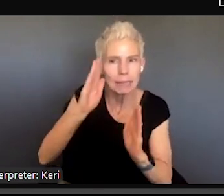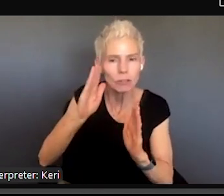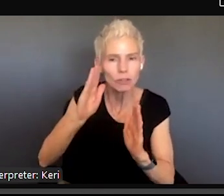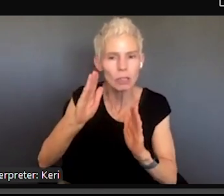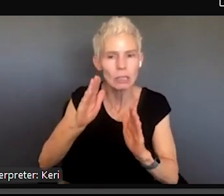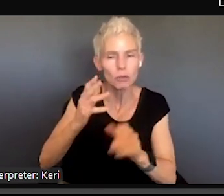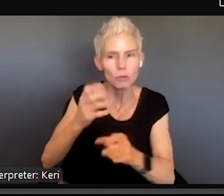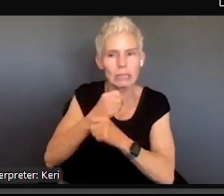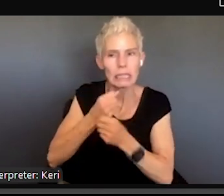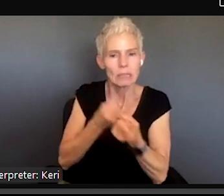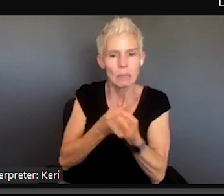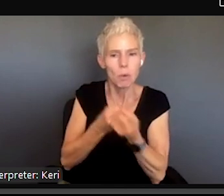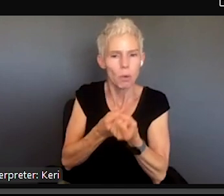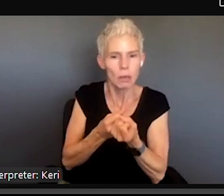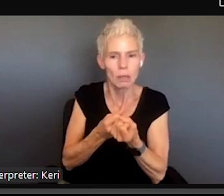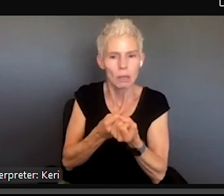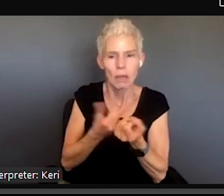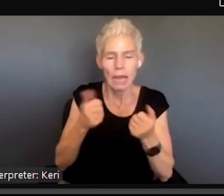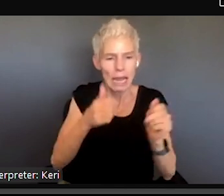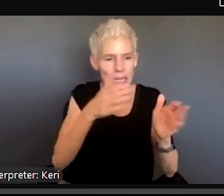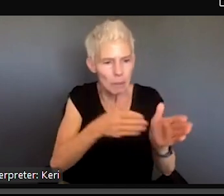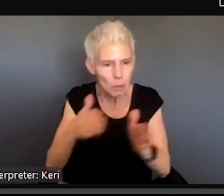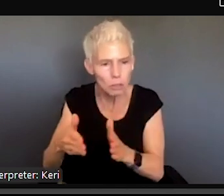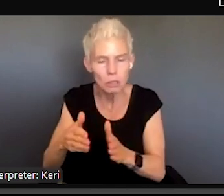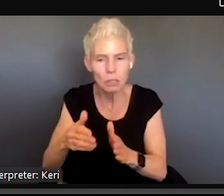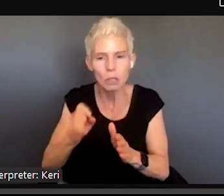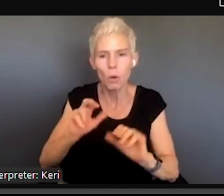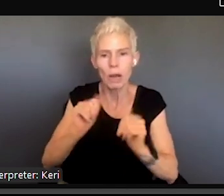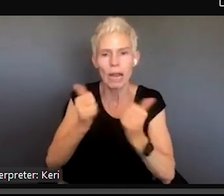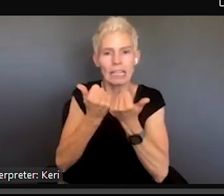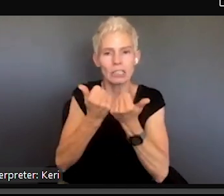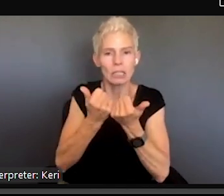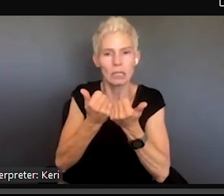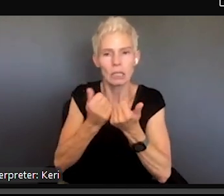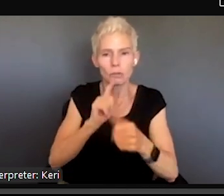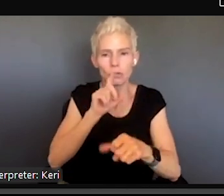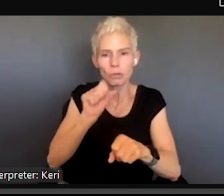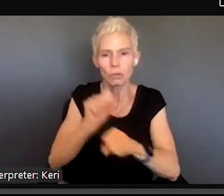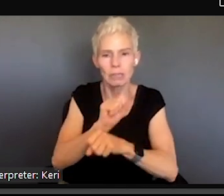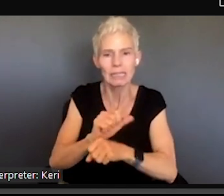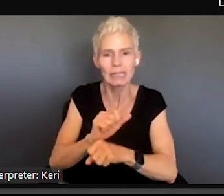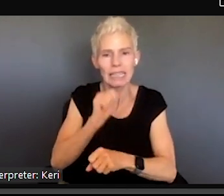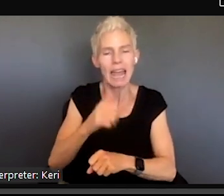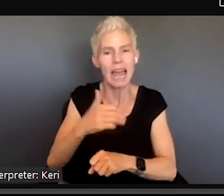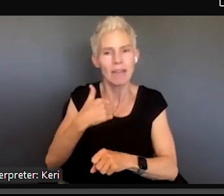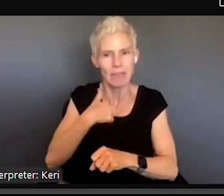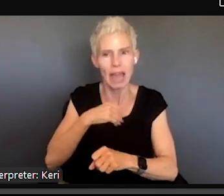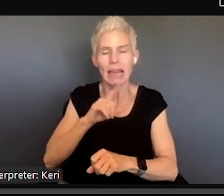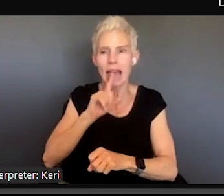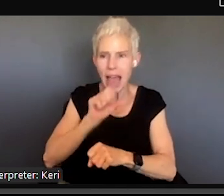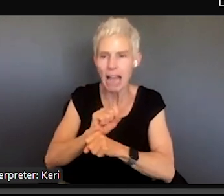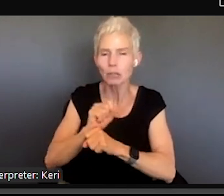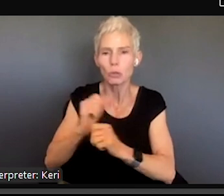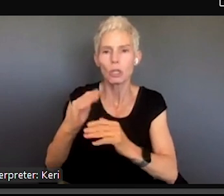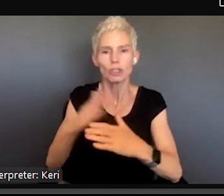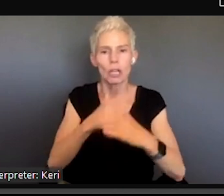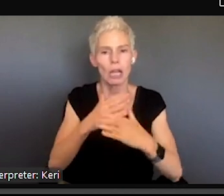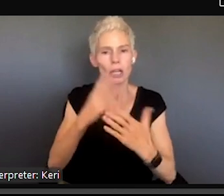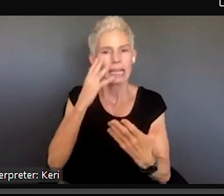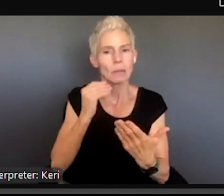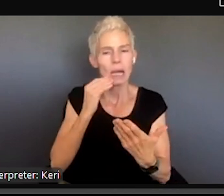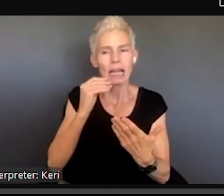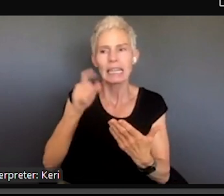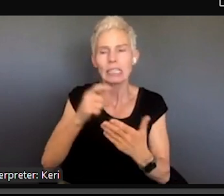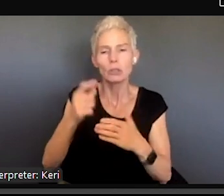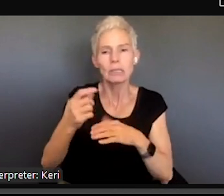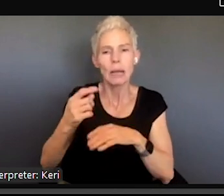that, like any person or an agency that truly didn't have that like authentic shared experience. And I needed someone to sit with